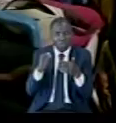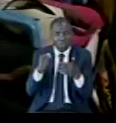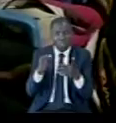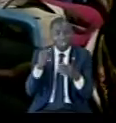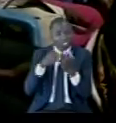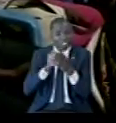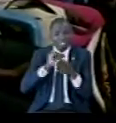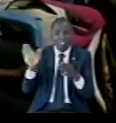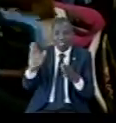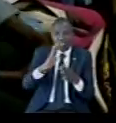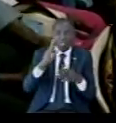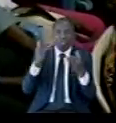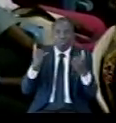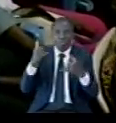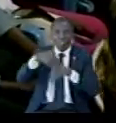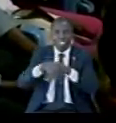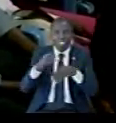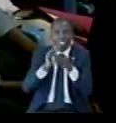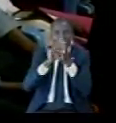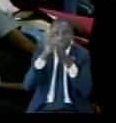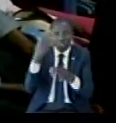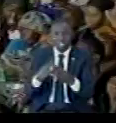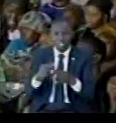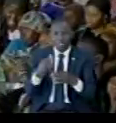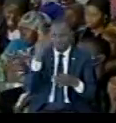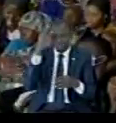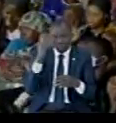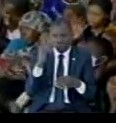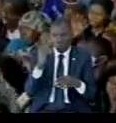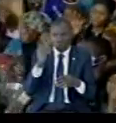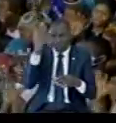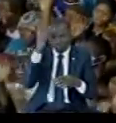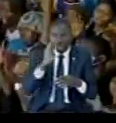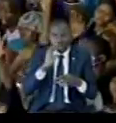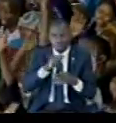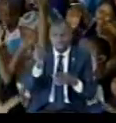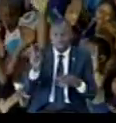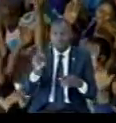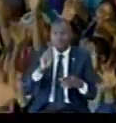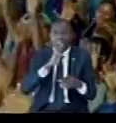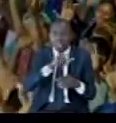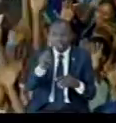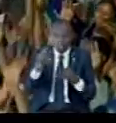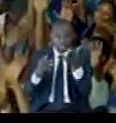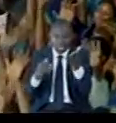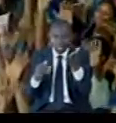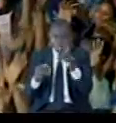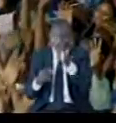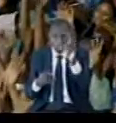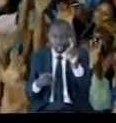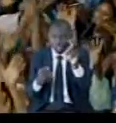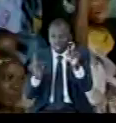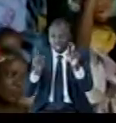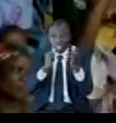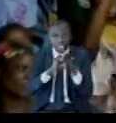yours tonight. What is he there? What is she there? It's coming your